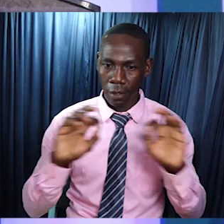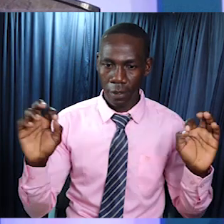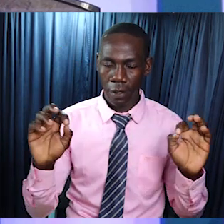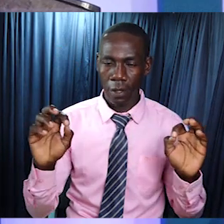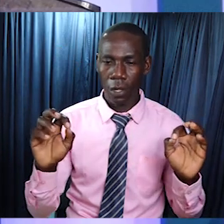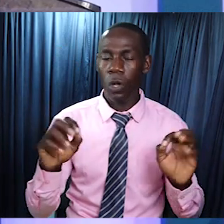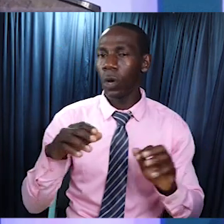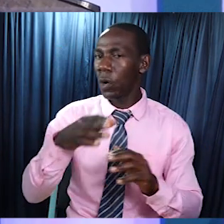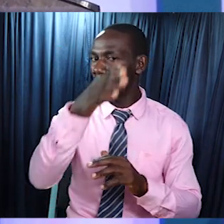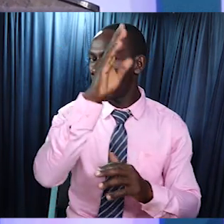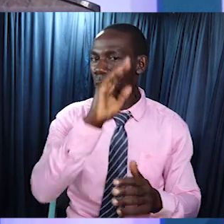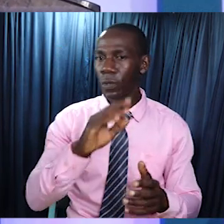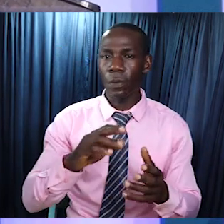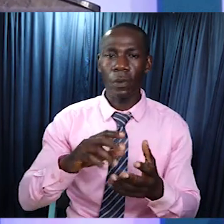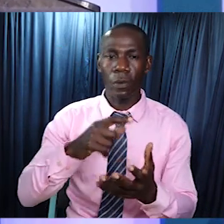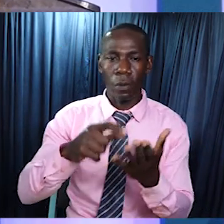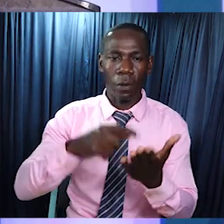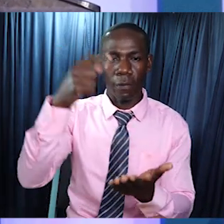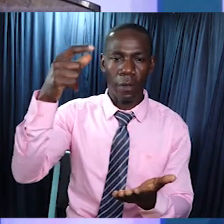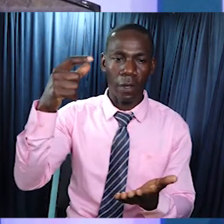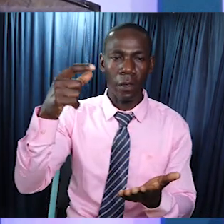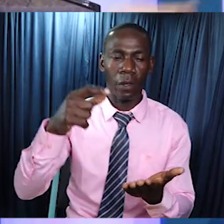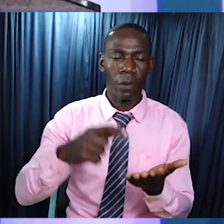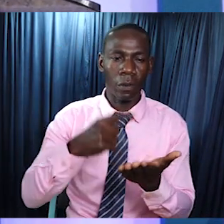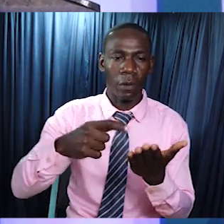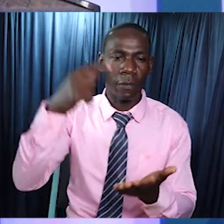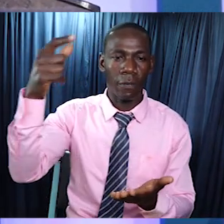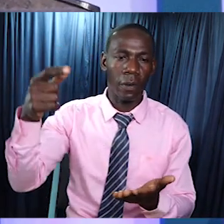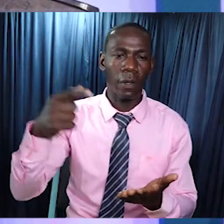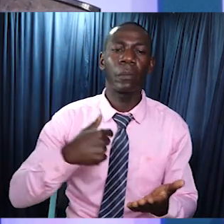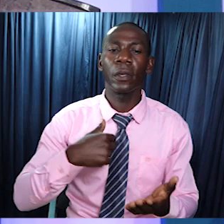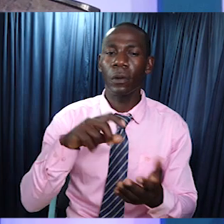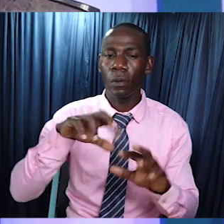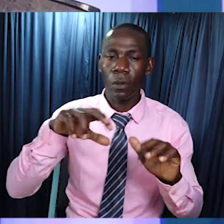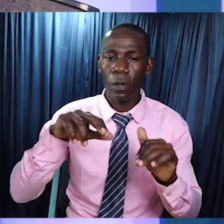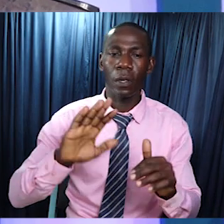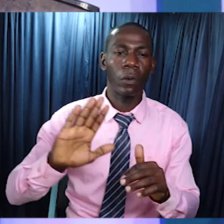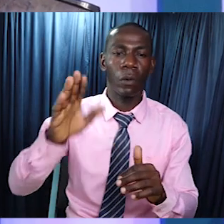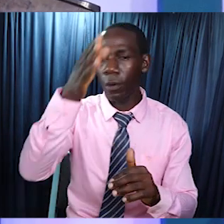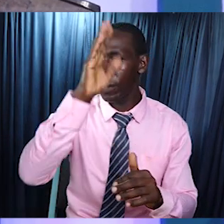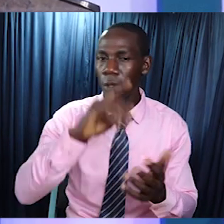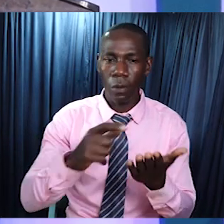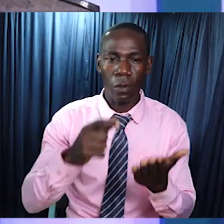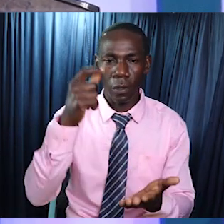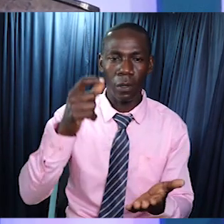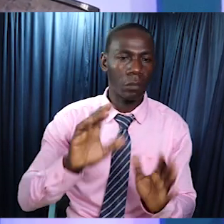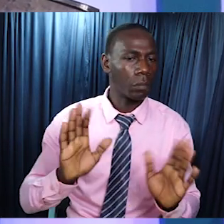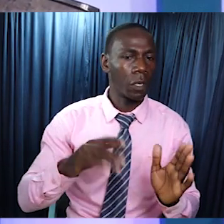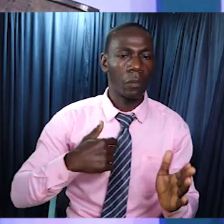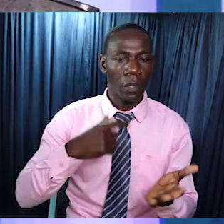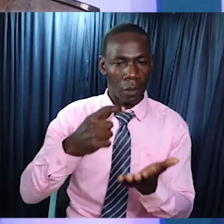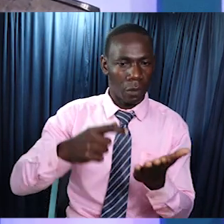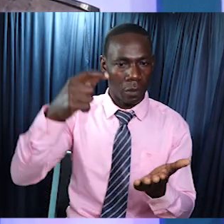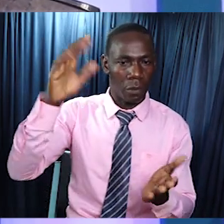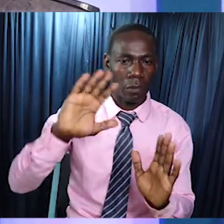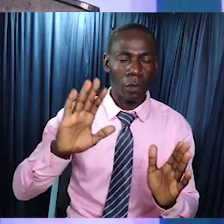yeye mwenyewe atukuzwe. And it's upon him to be glorified. Sitafuti utukufu wangu yeye atukuzwe. I don't seek my glory, him to be glorified. Sasa niwe na wasiwasi kwa nini mtukuzwe mimi? I'm worried, am I the